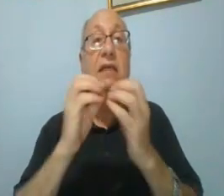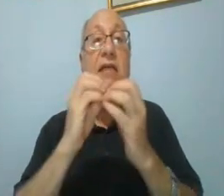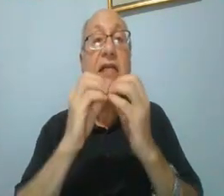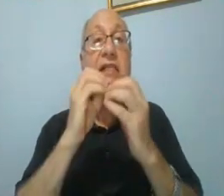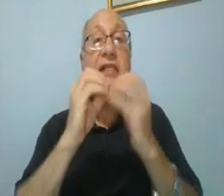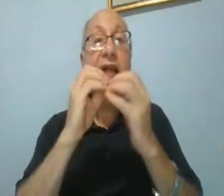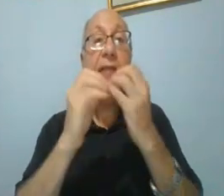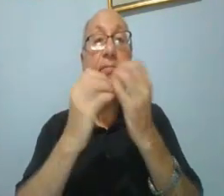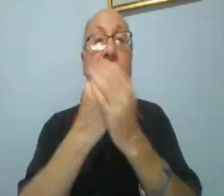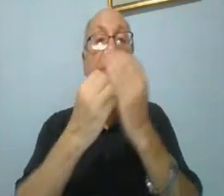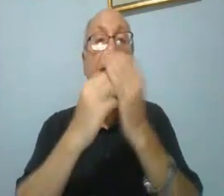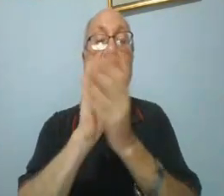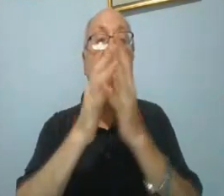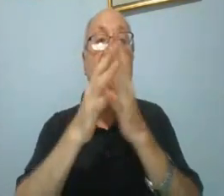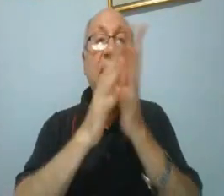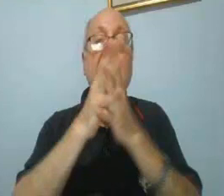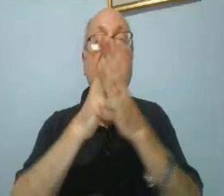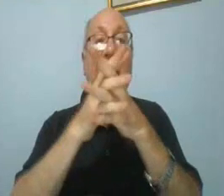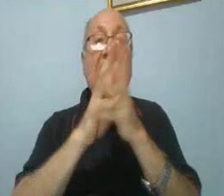and scrub